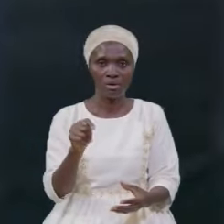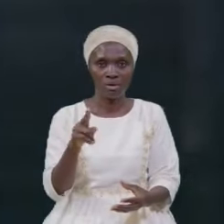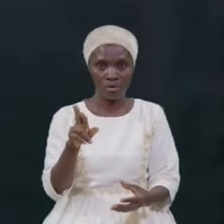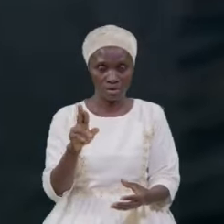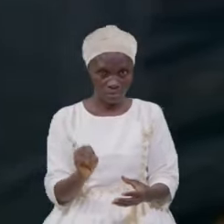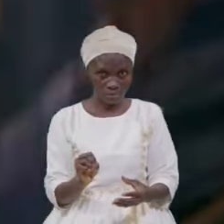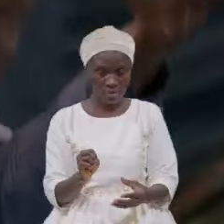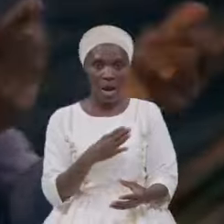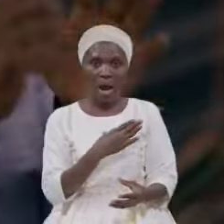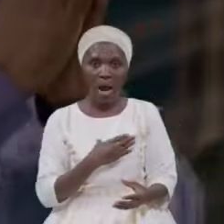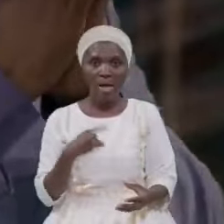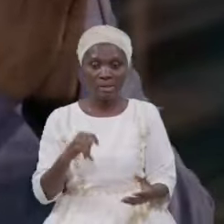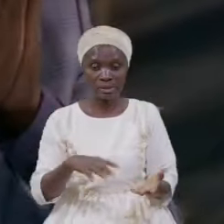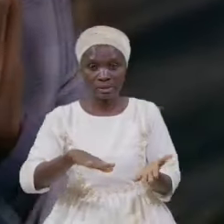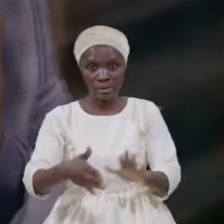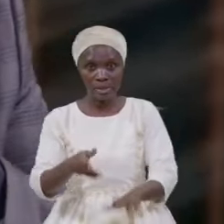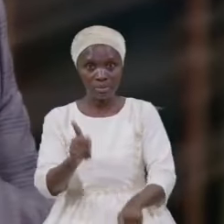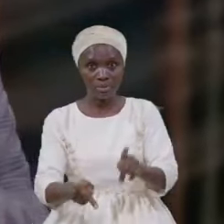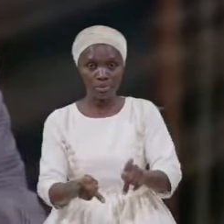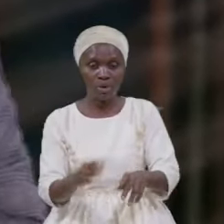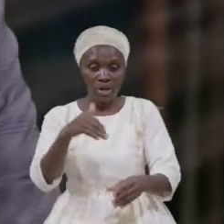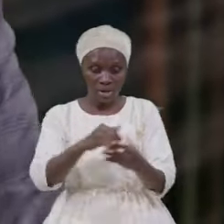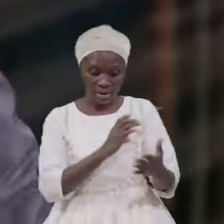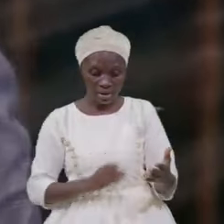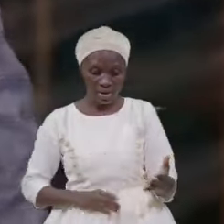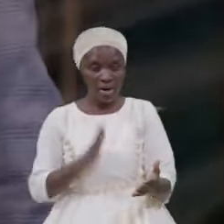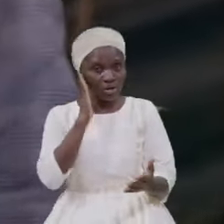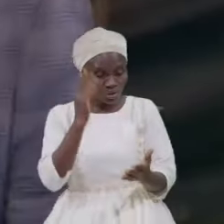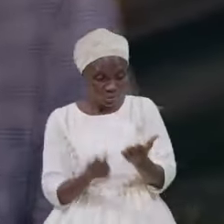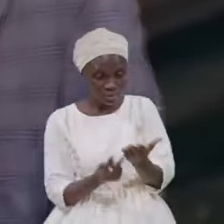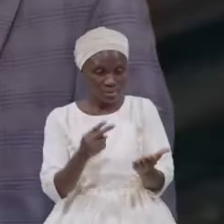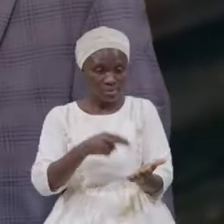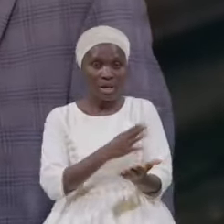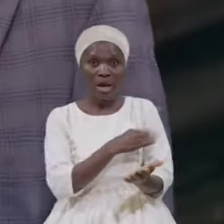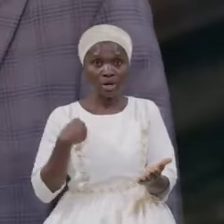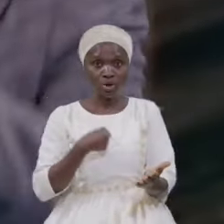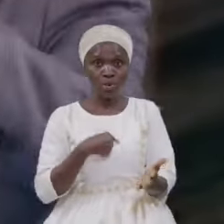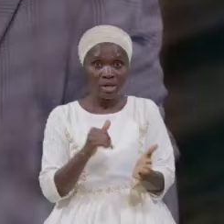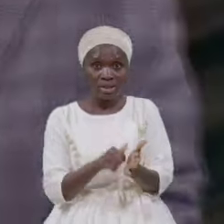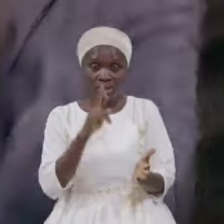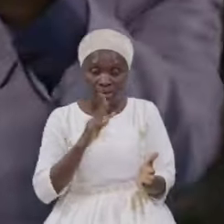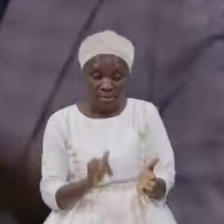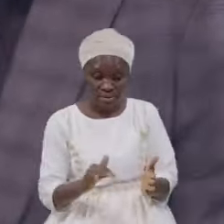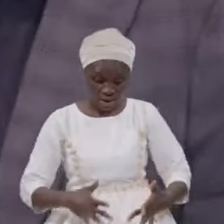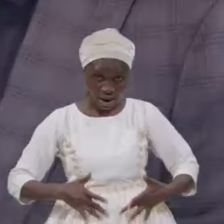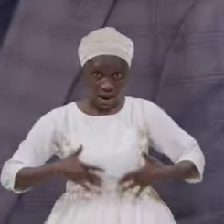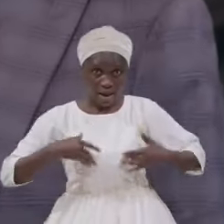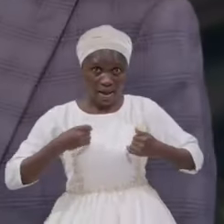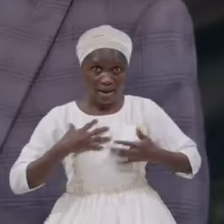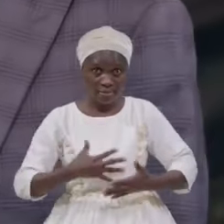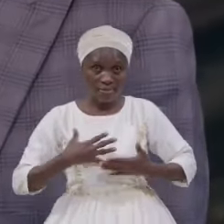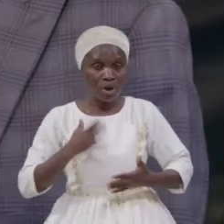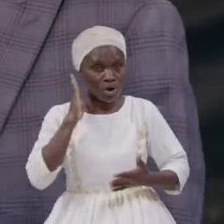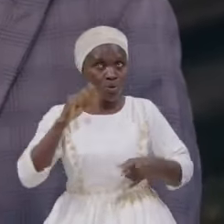will be raised up to meet him forever, and to stay with him forever. It's because of that